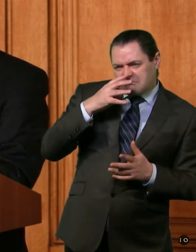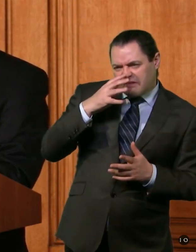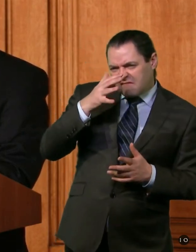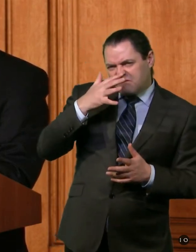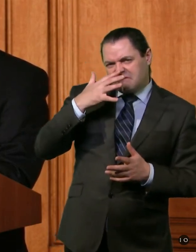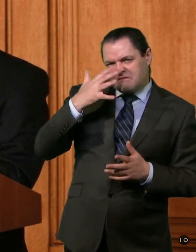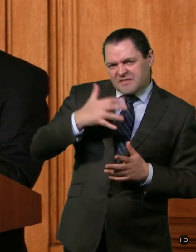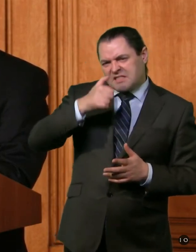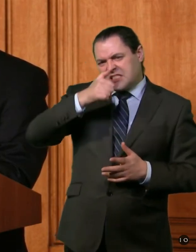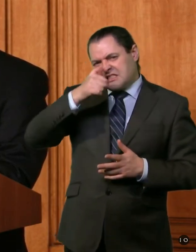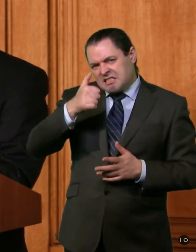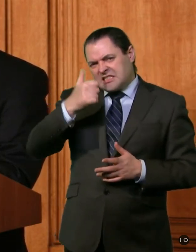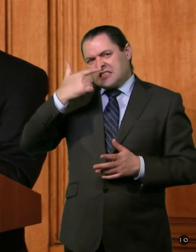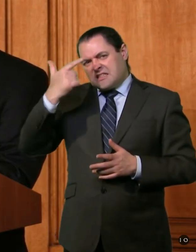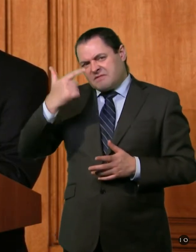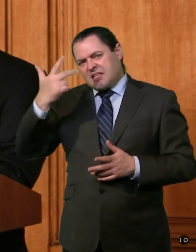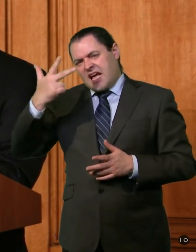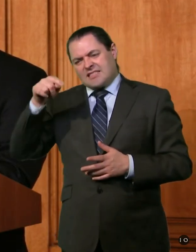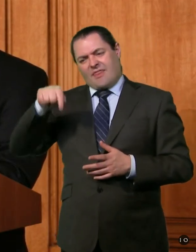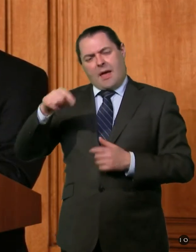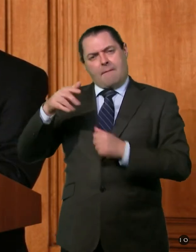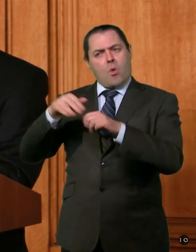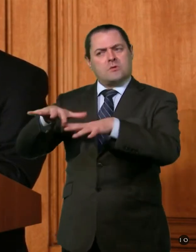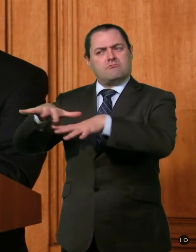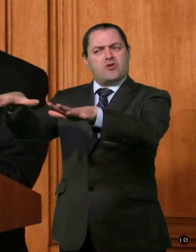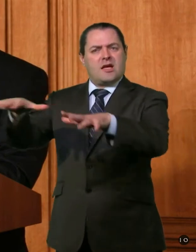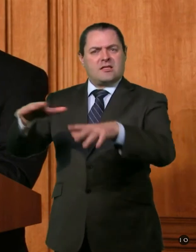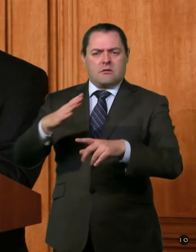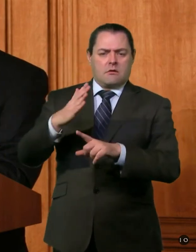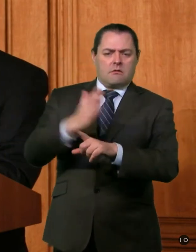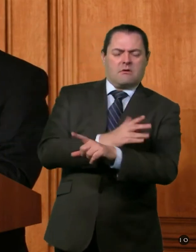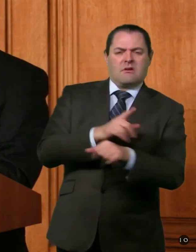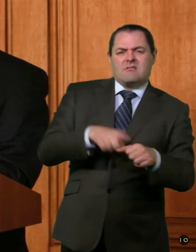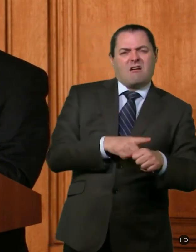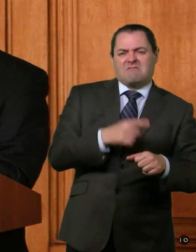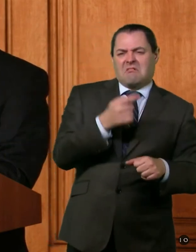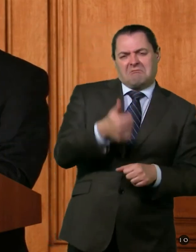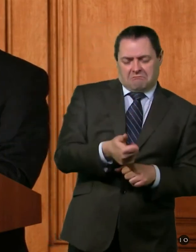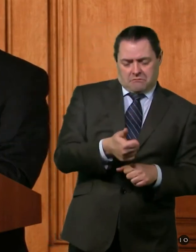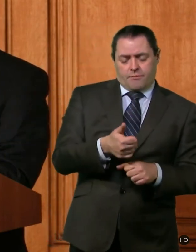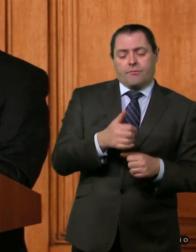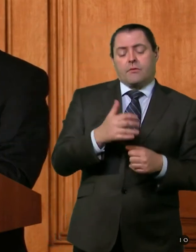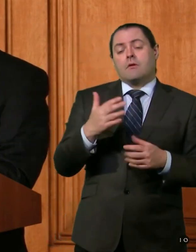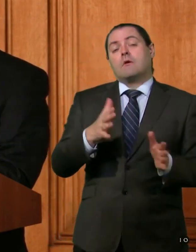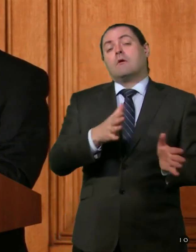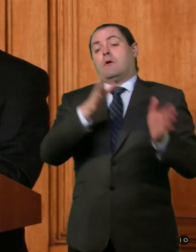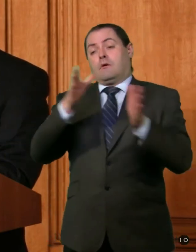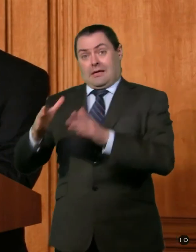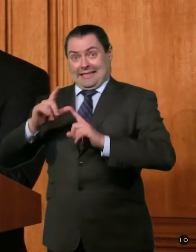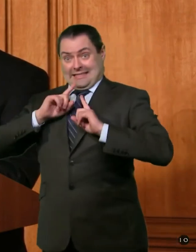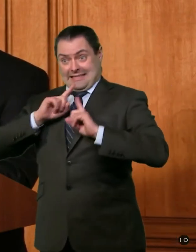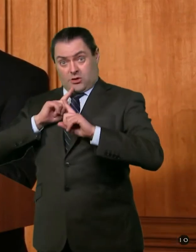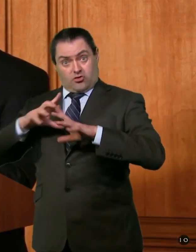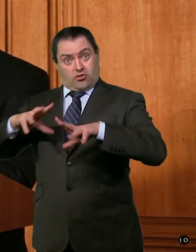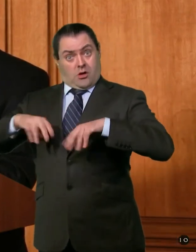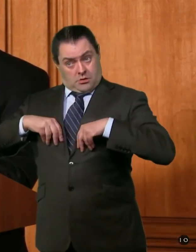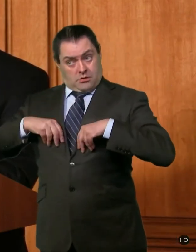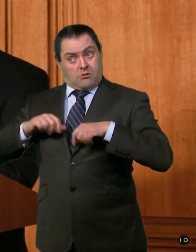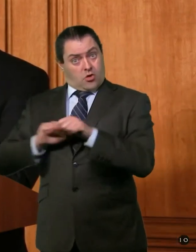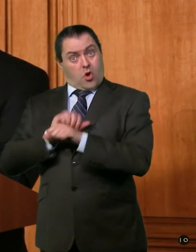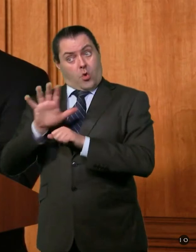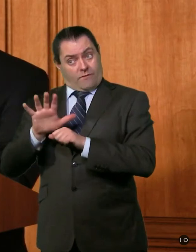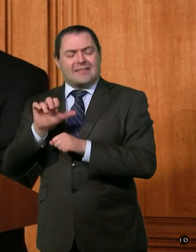others. Do teachers get COVID-19? Yes. Is it clear that teachers